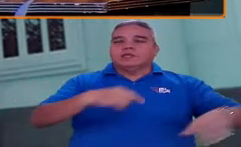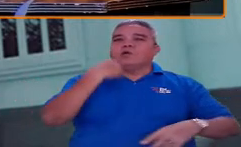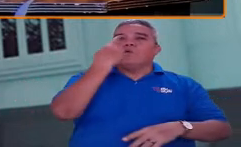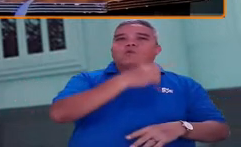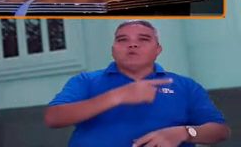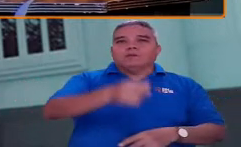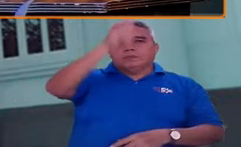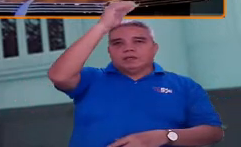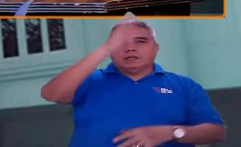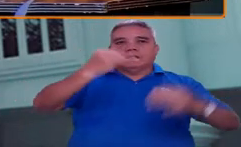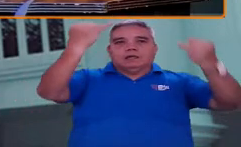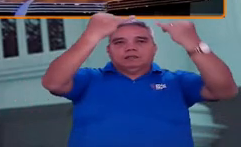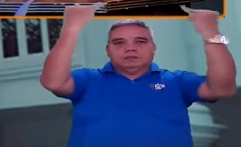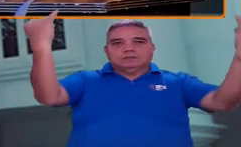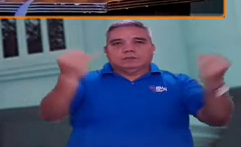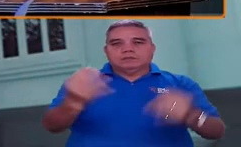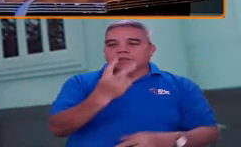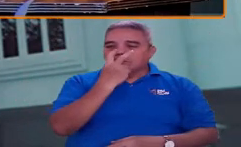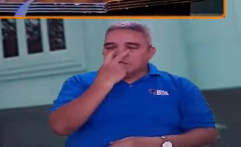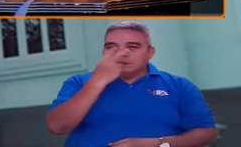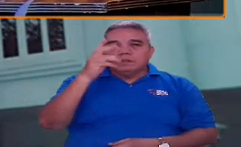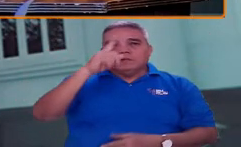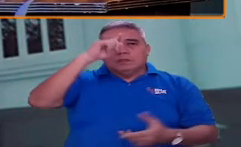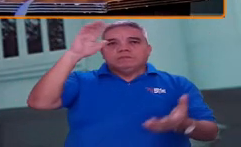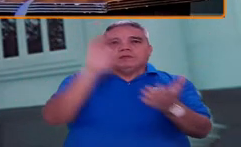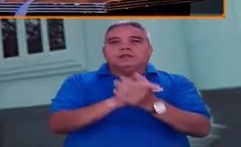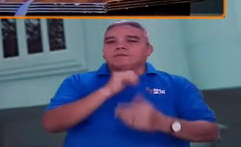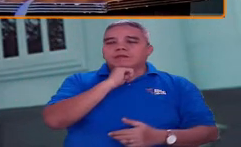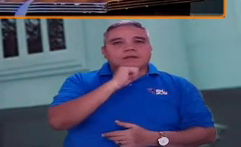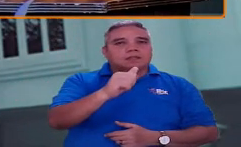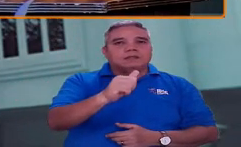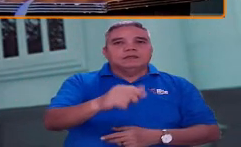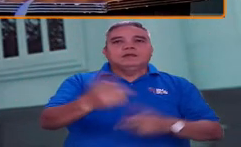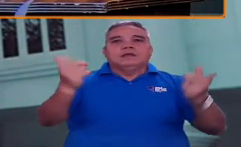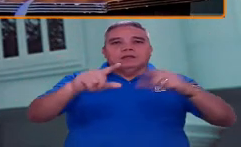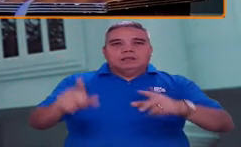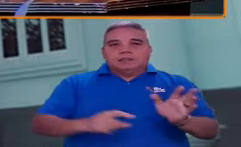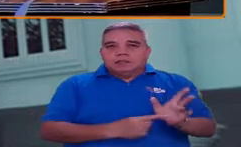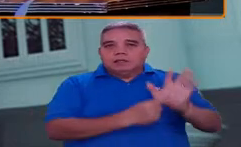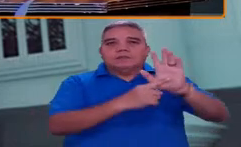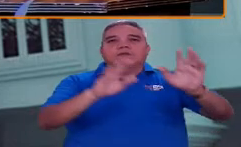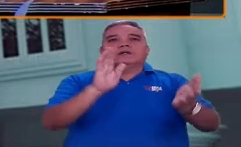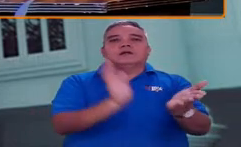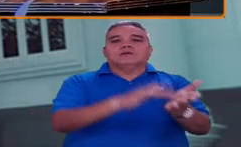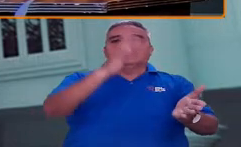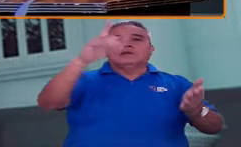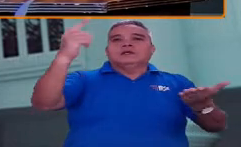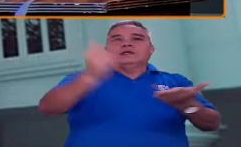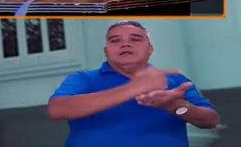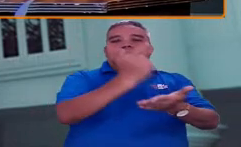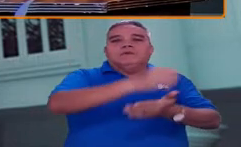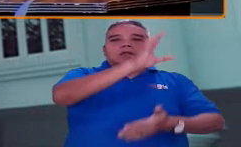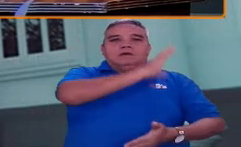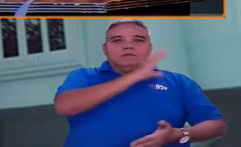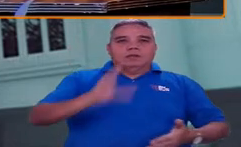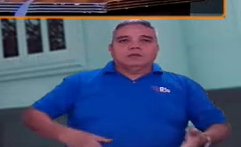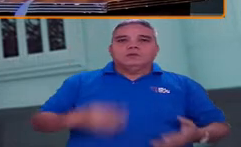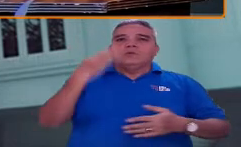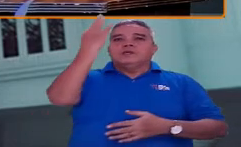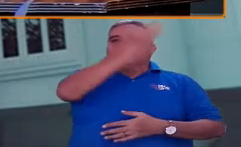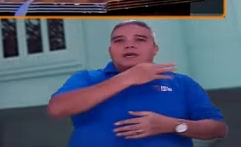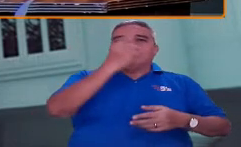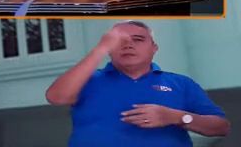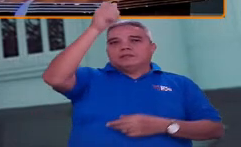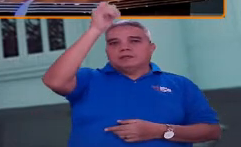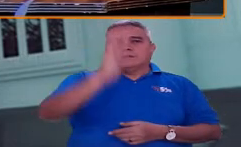whom the God of this world hath blinded the minds of them which believe not, lest the light of the glorious gospel of Christ, who is the image of